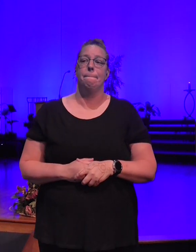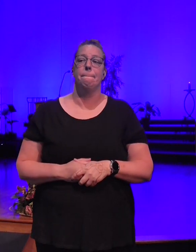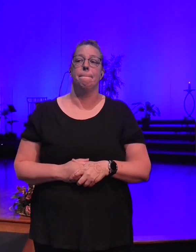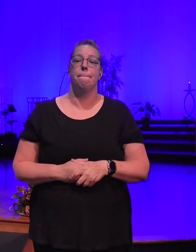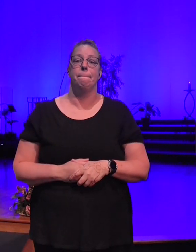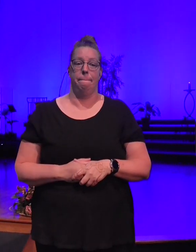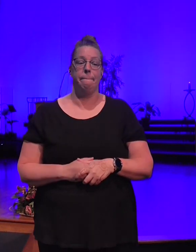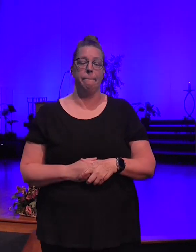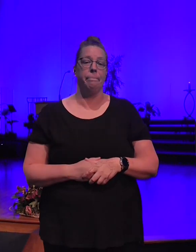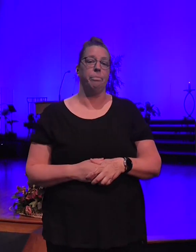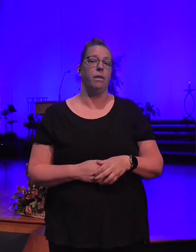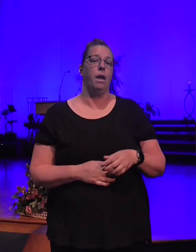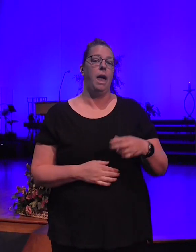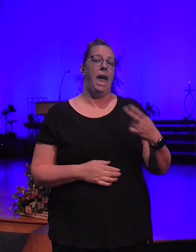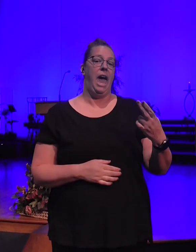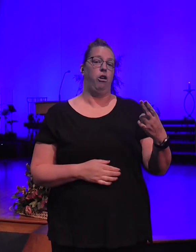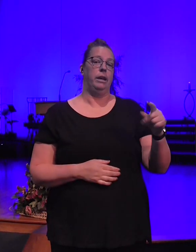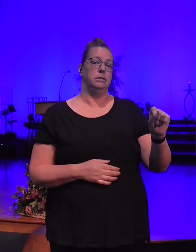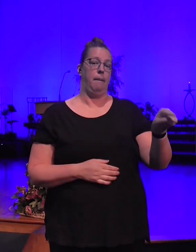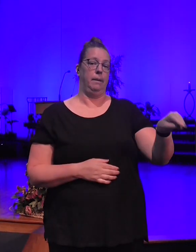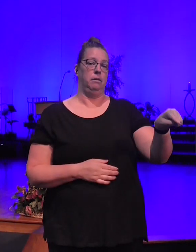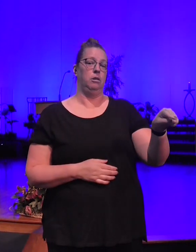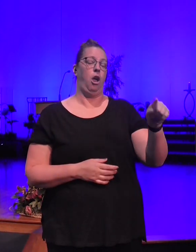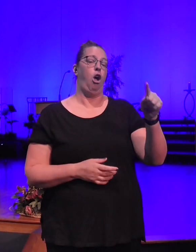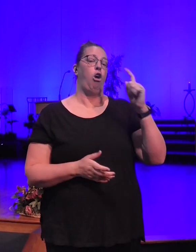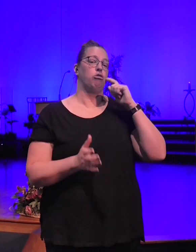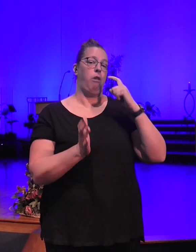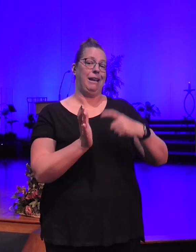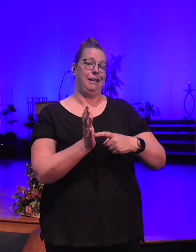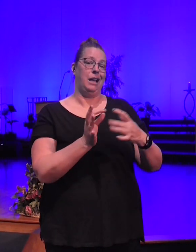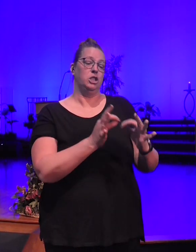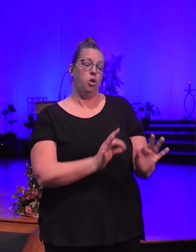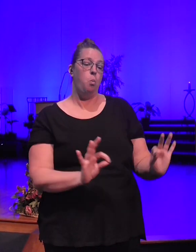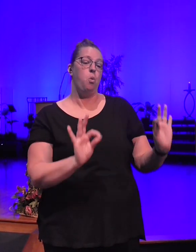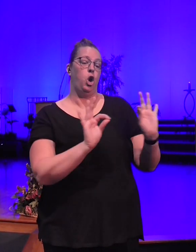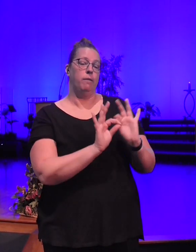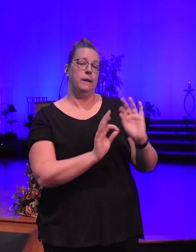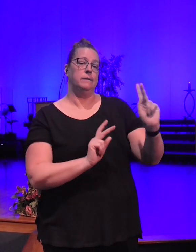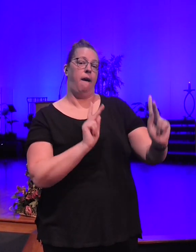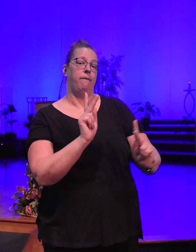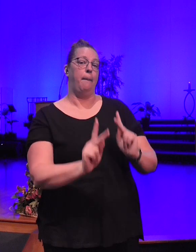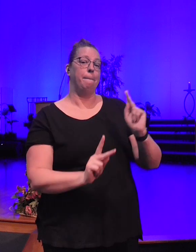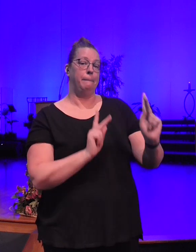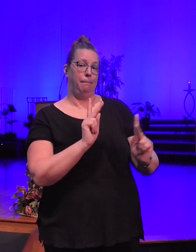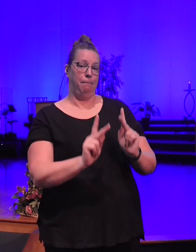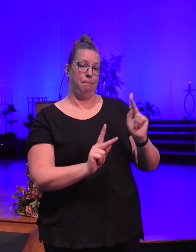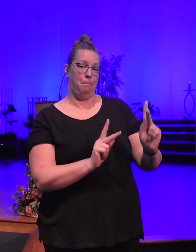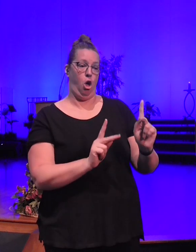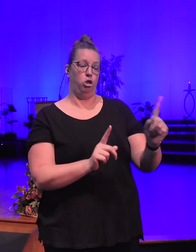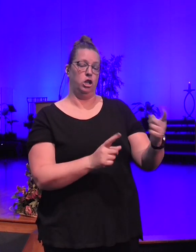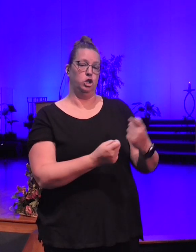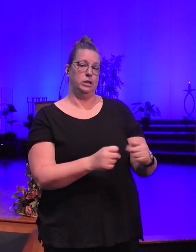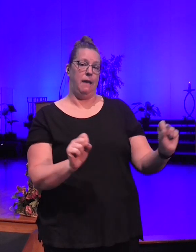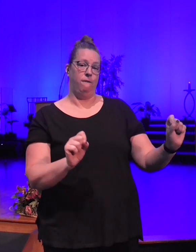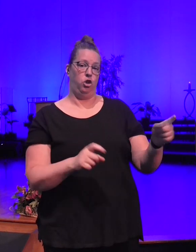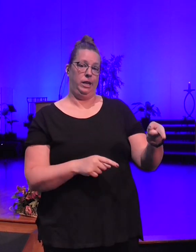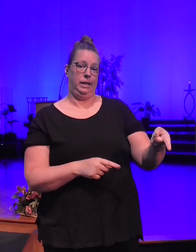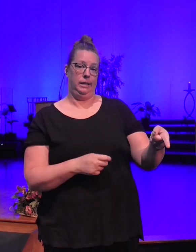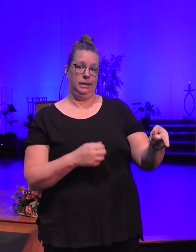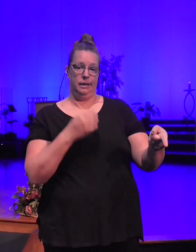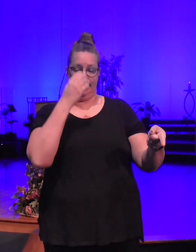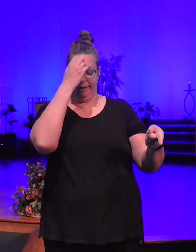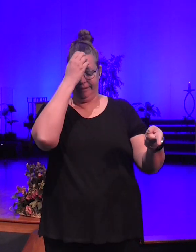She recognized the worthiness of all of those people that she was helping to free. And she understood her